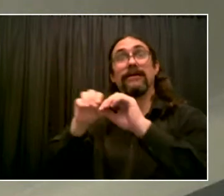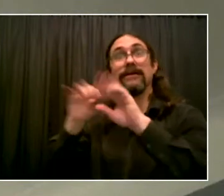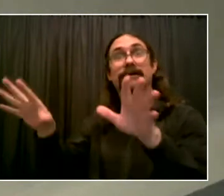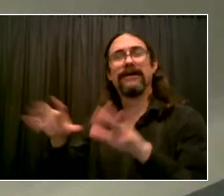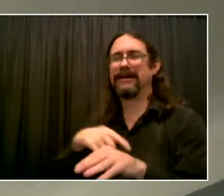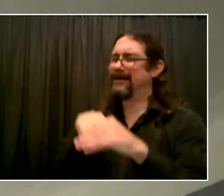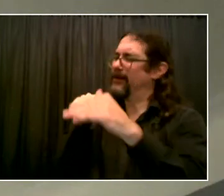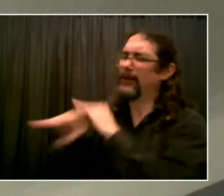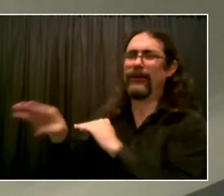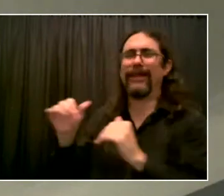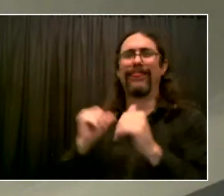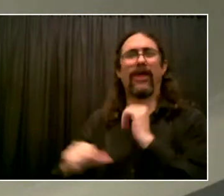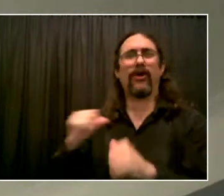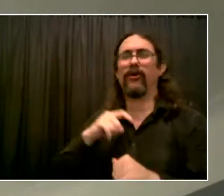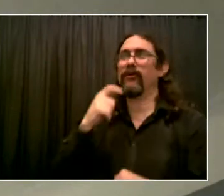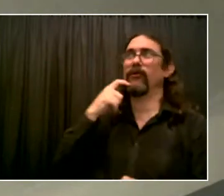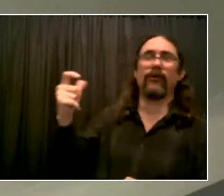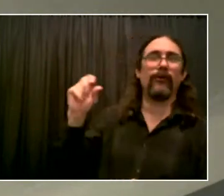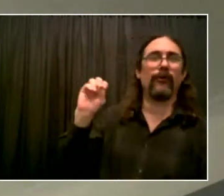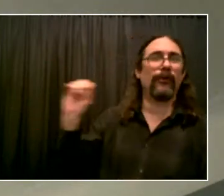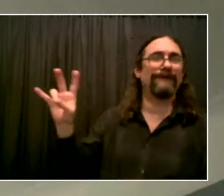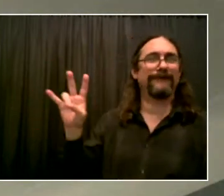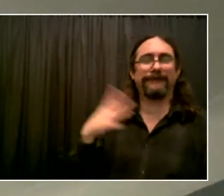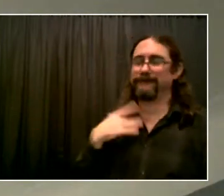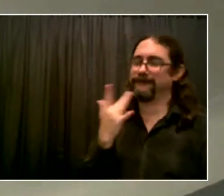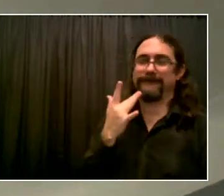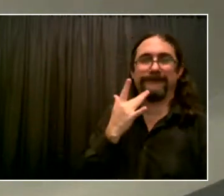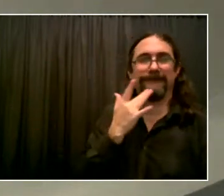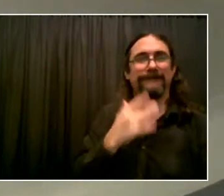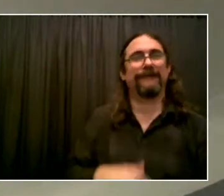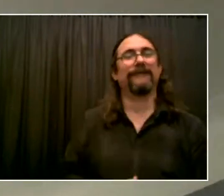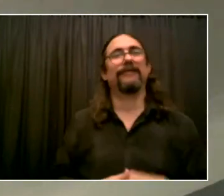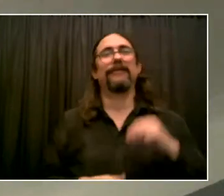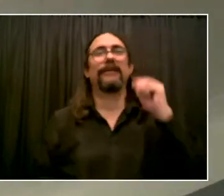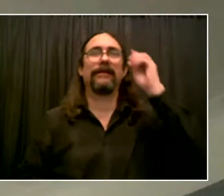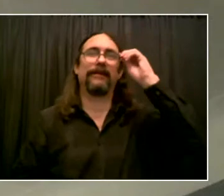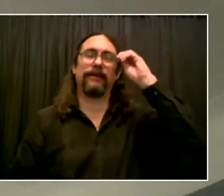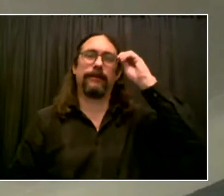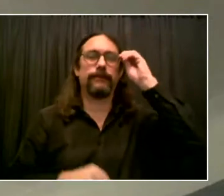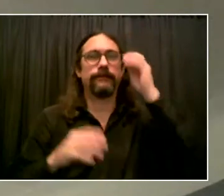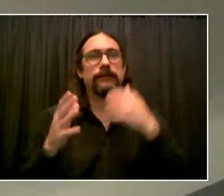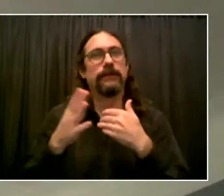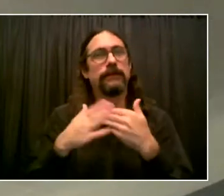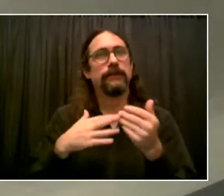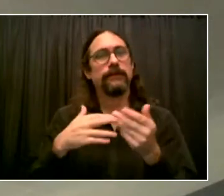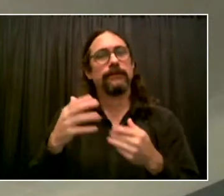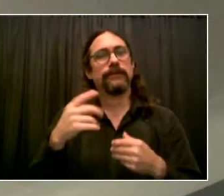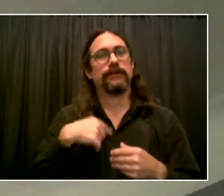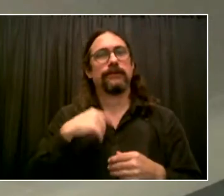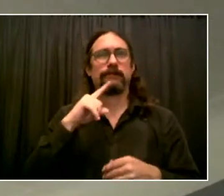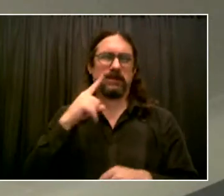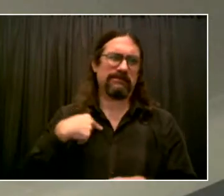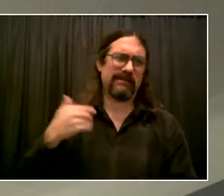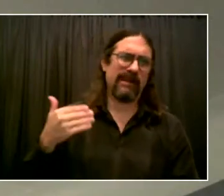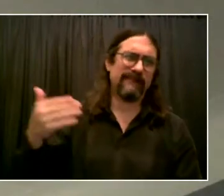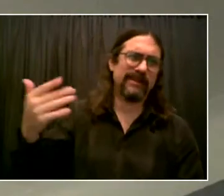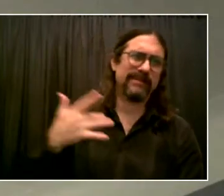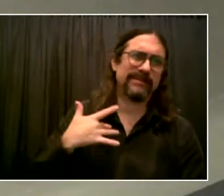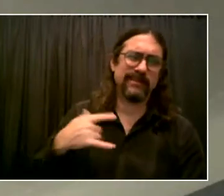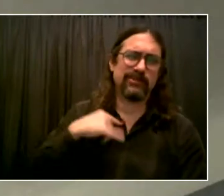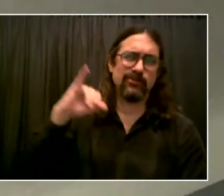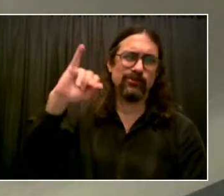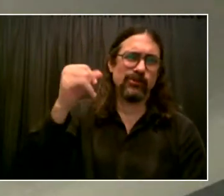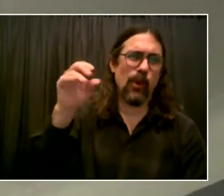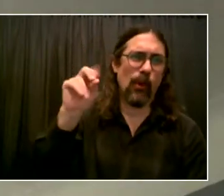often I joke around, and I'm rather light in how I do